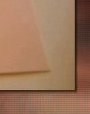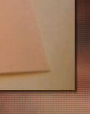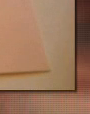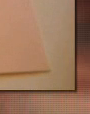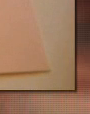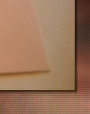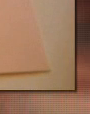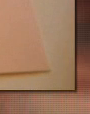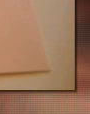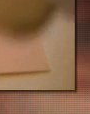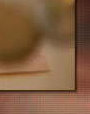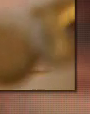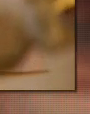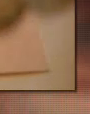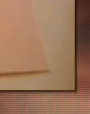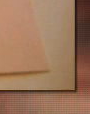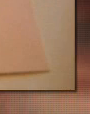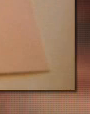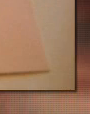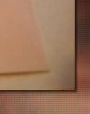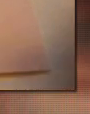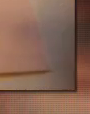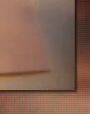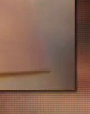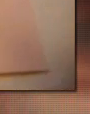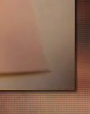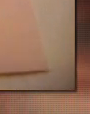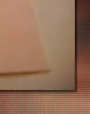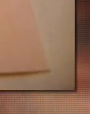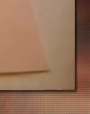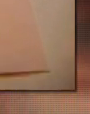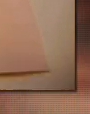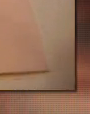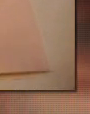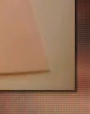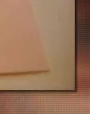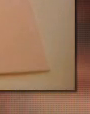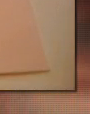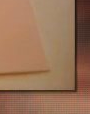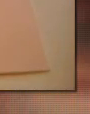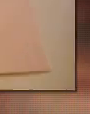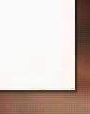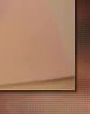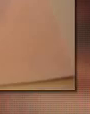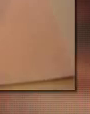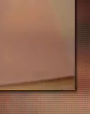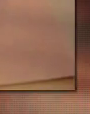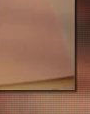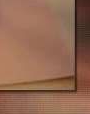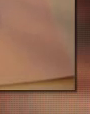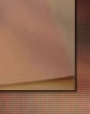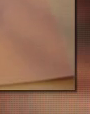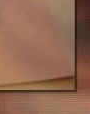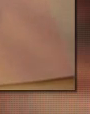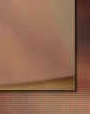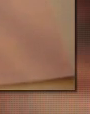Make an aqueous solution of silver nitrate by dissolving 2 spoons of silver nitrate into 50 milliliters of water.